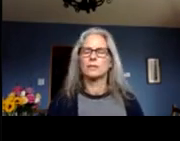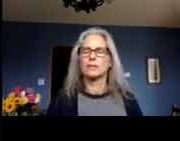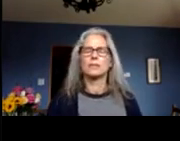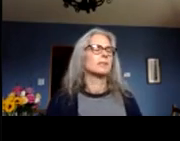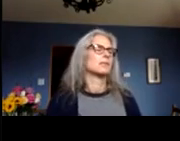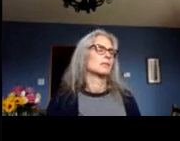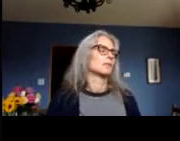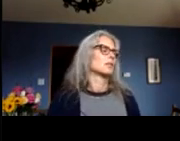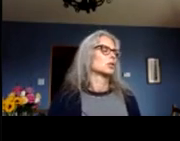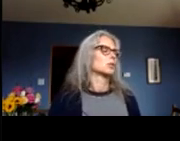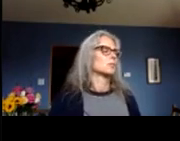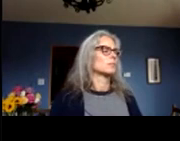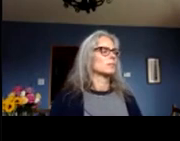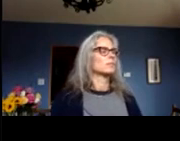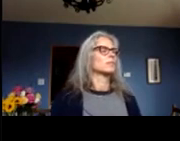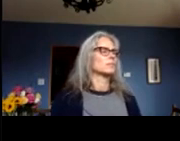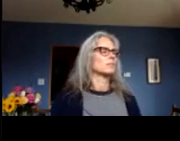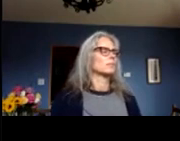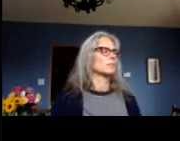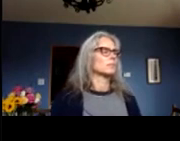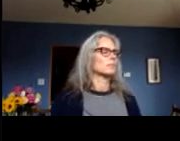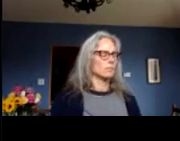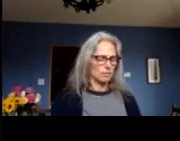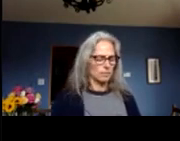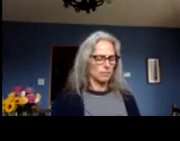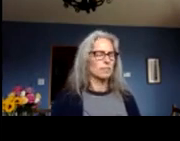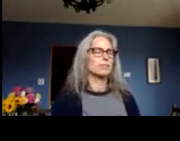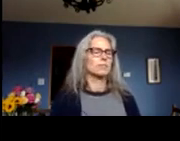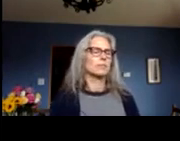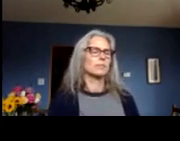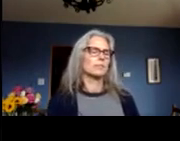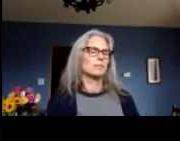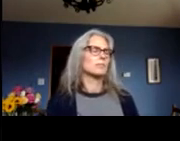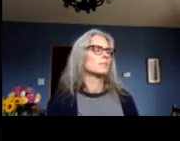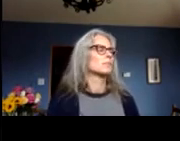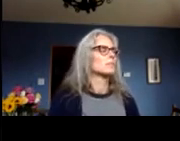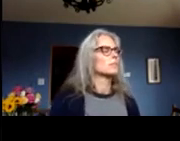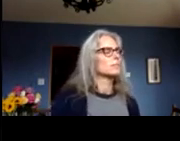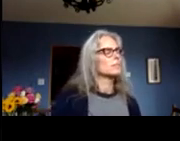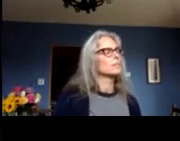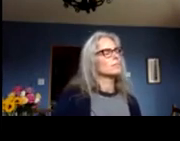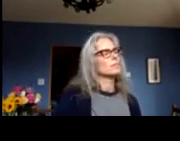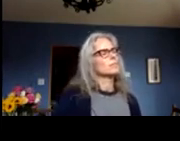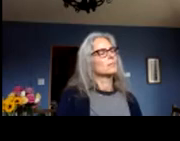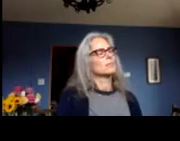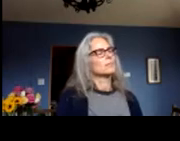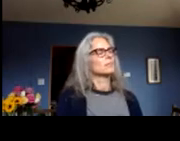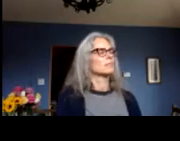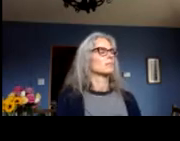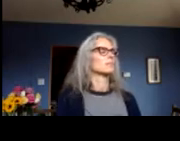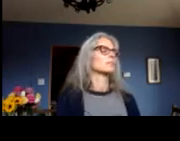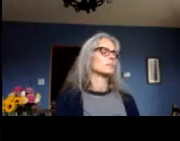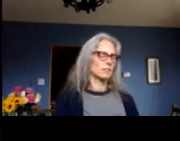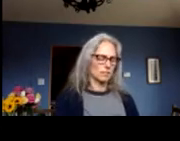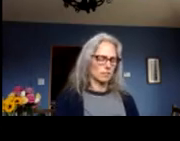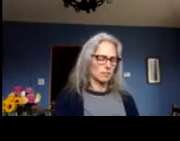due dates in classroom are good and bad, just like they are in real life. Due dates